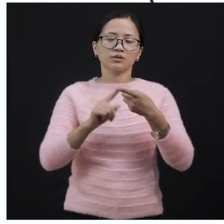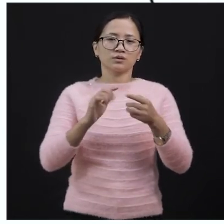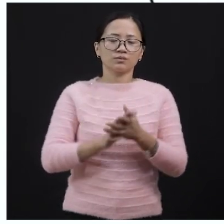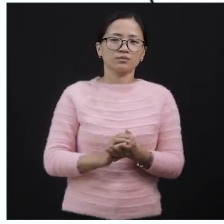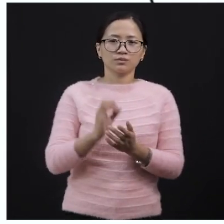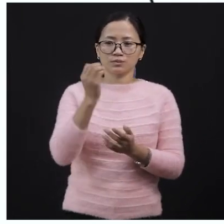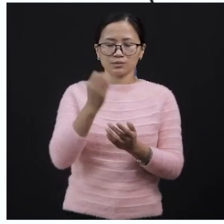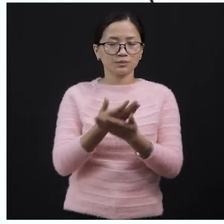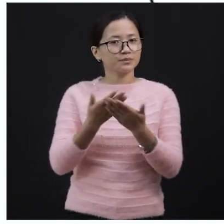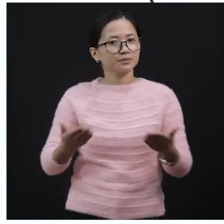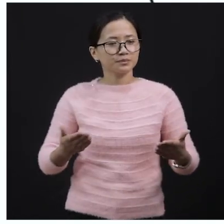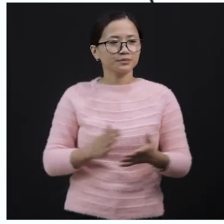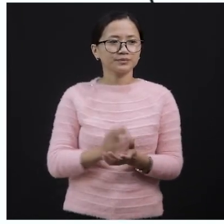now,